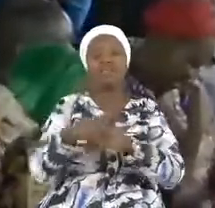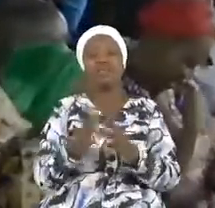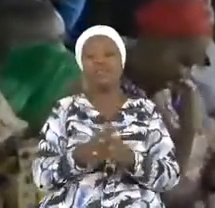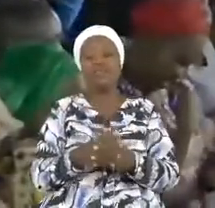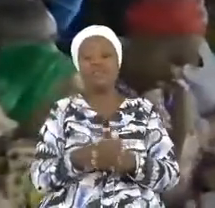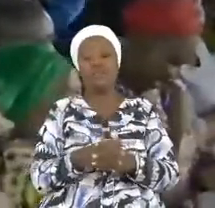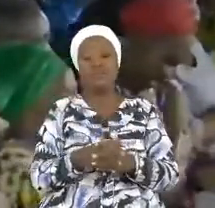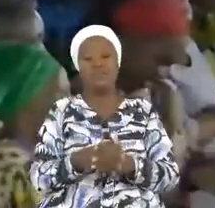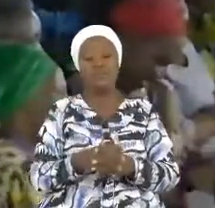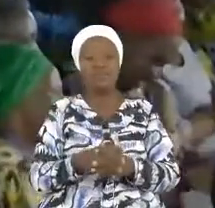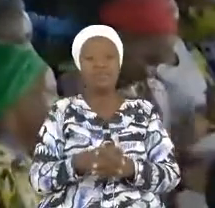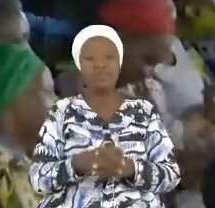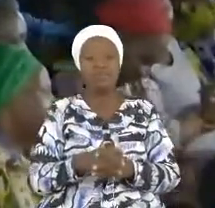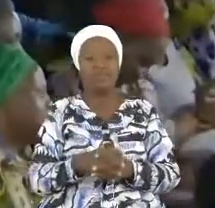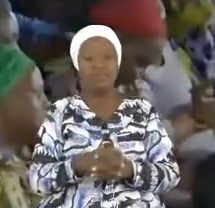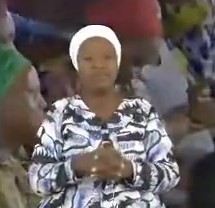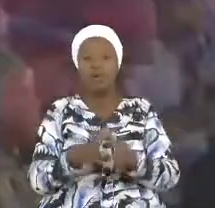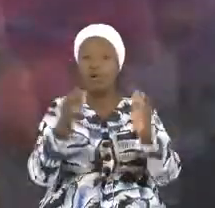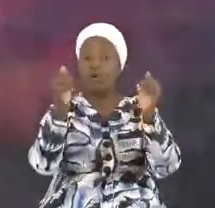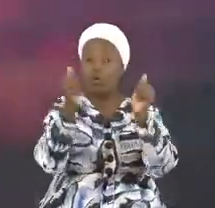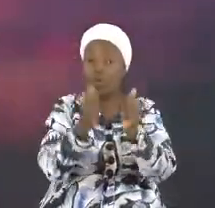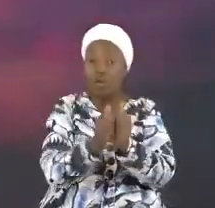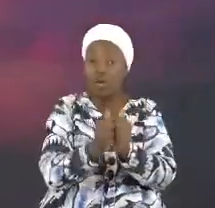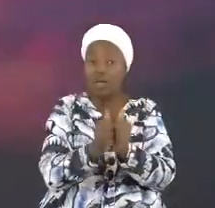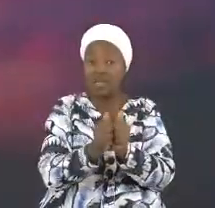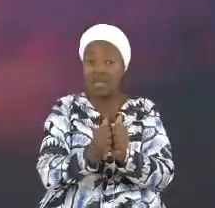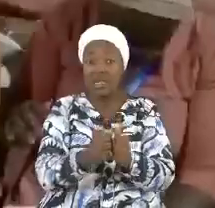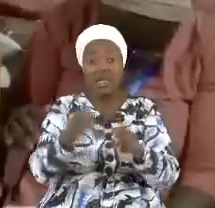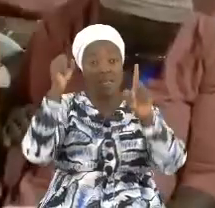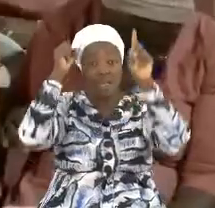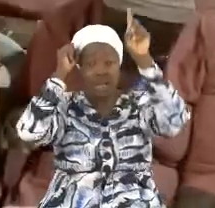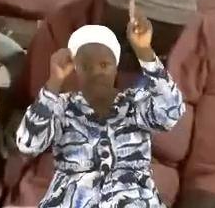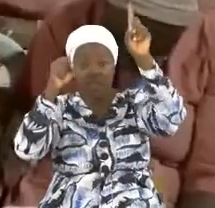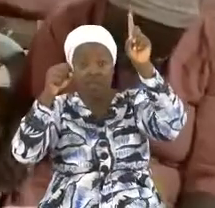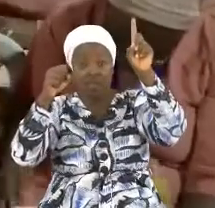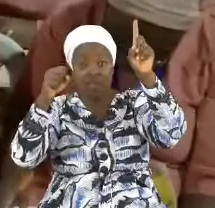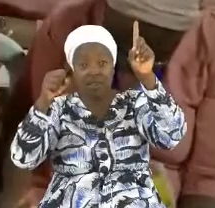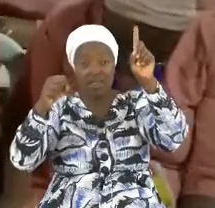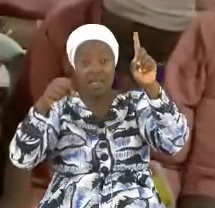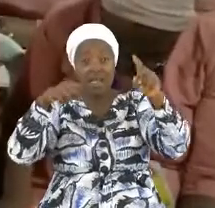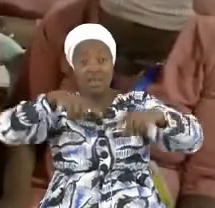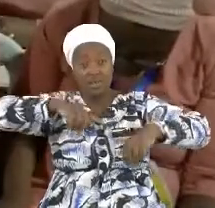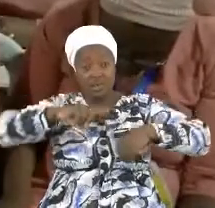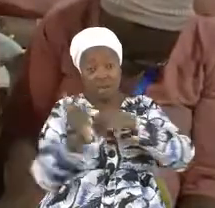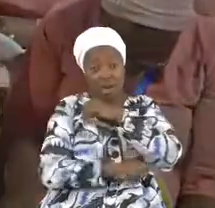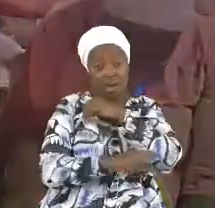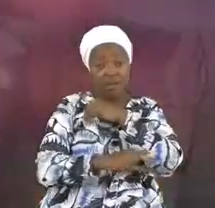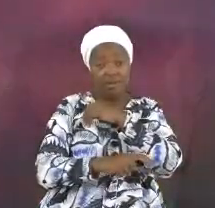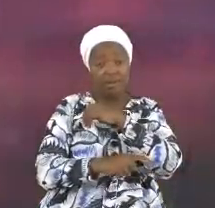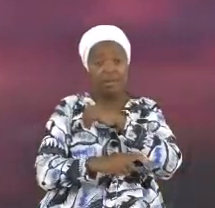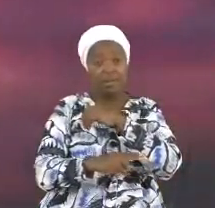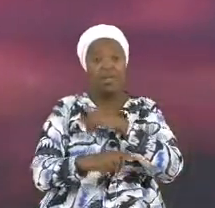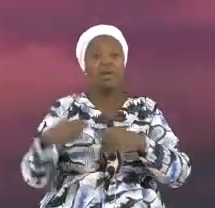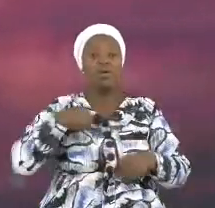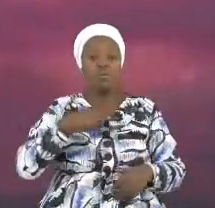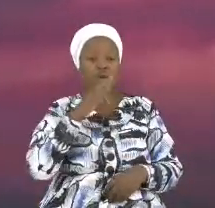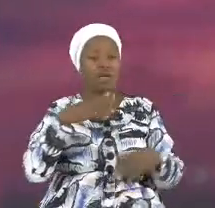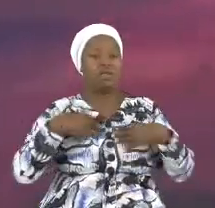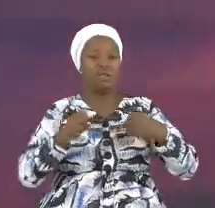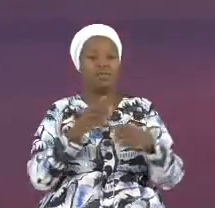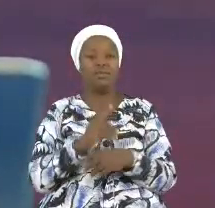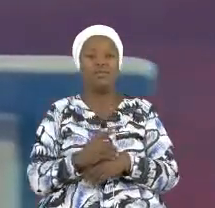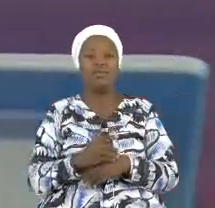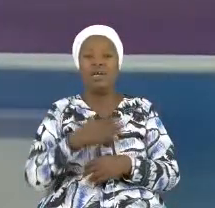With his stripes, we're healed. And then I learned